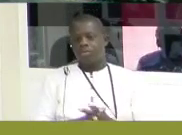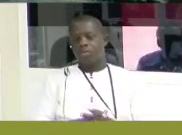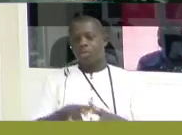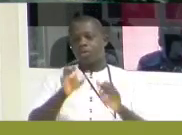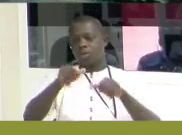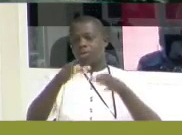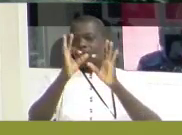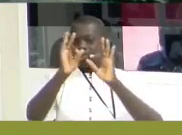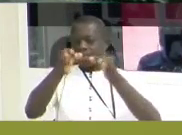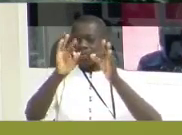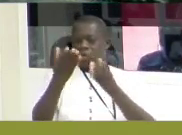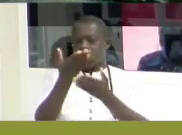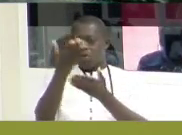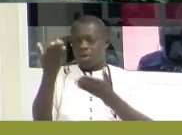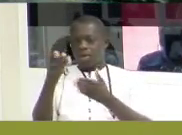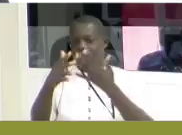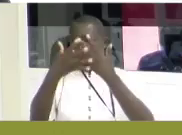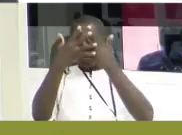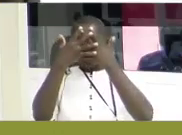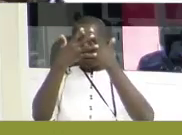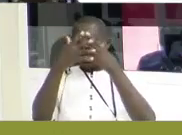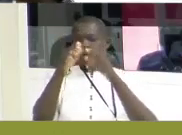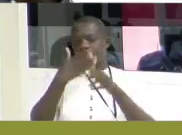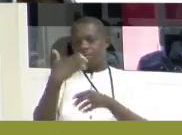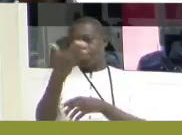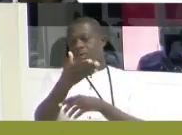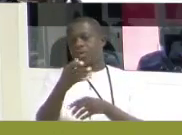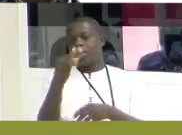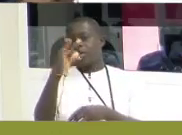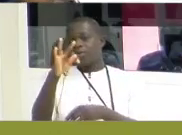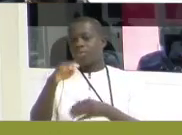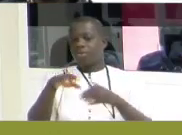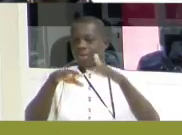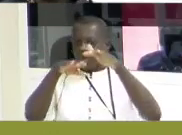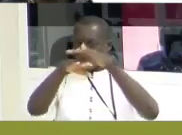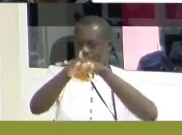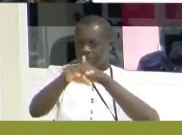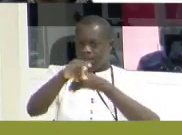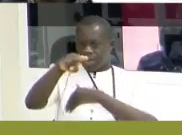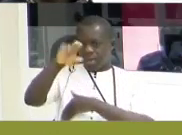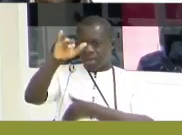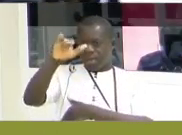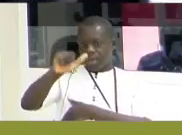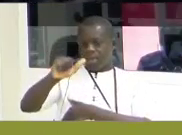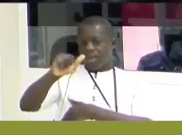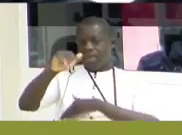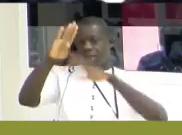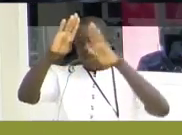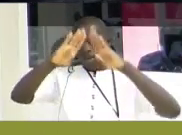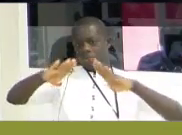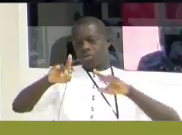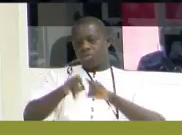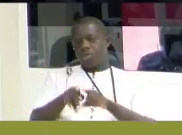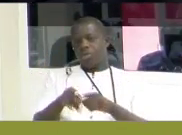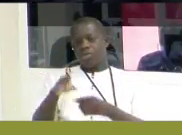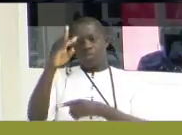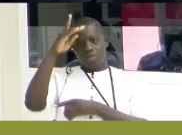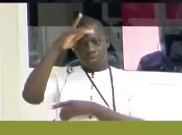within the premises of the NIA? When you enter the NIA premises, because the building you face is the counterterrorism unit and the political